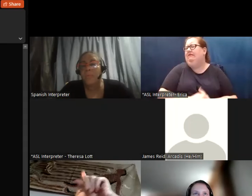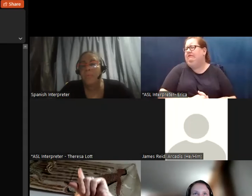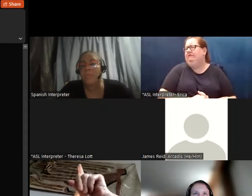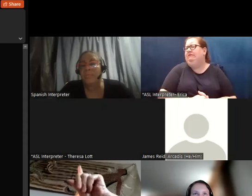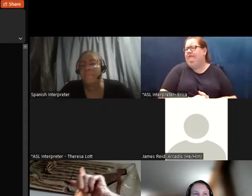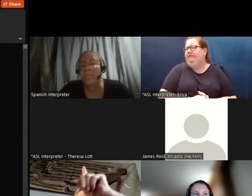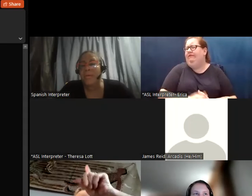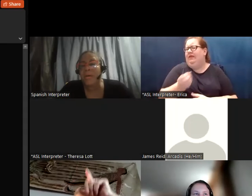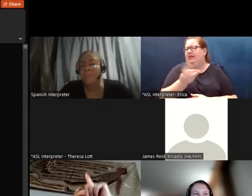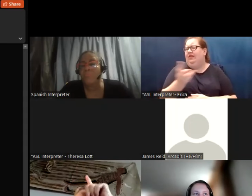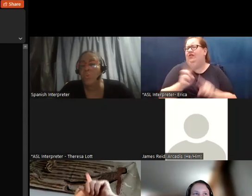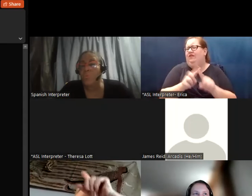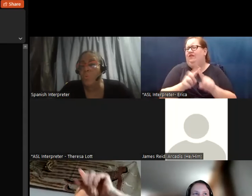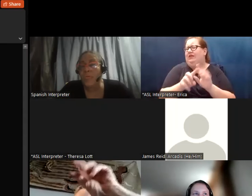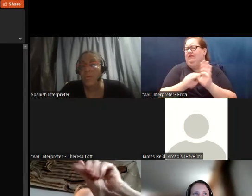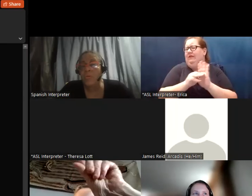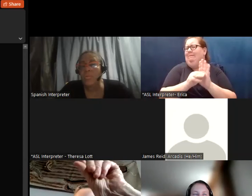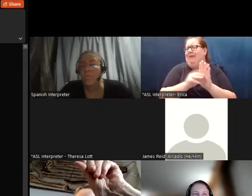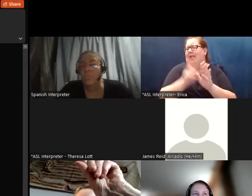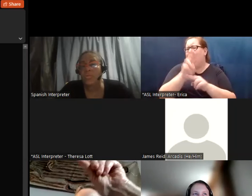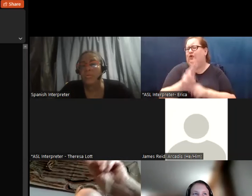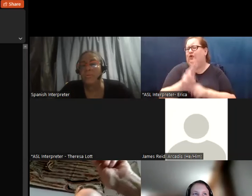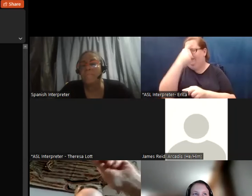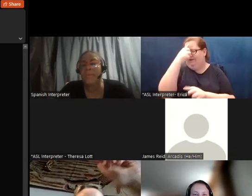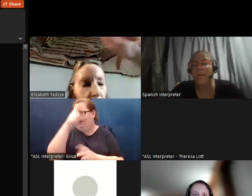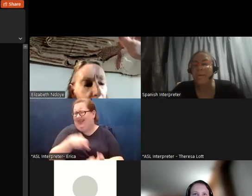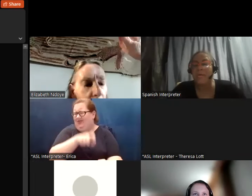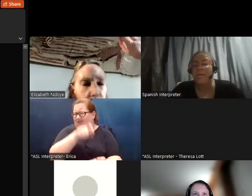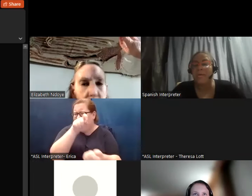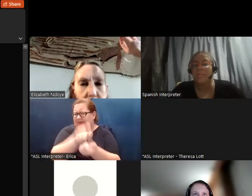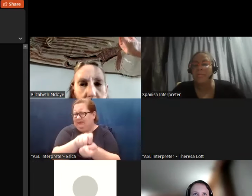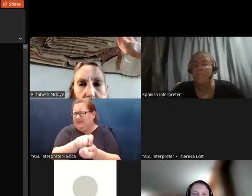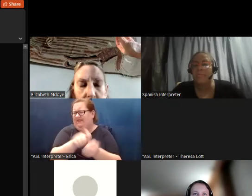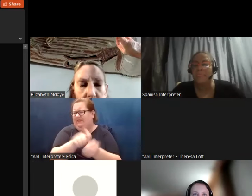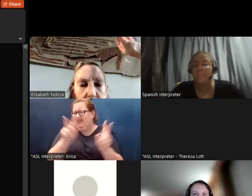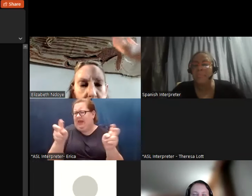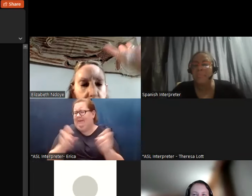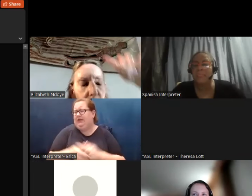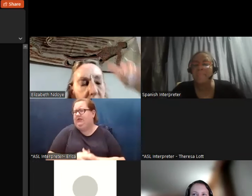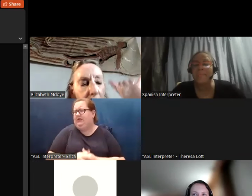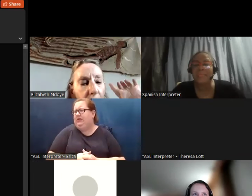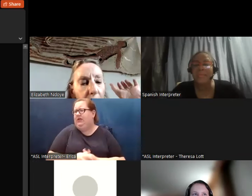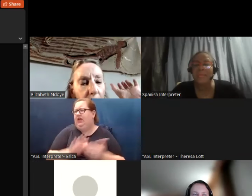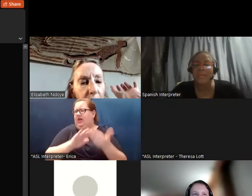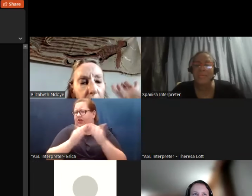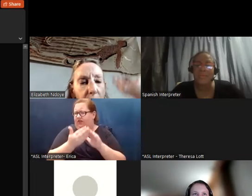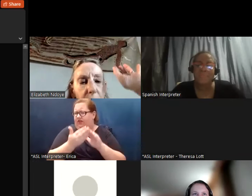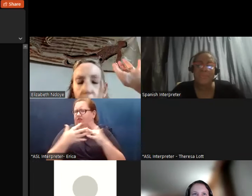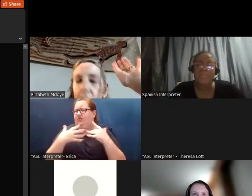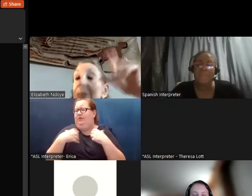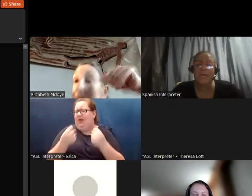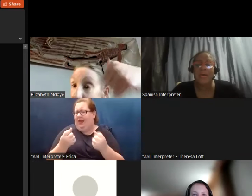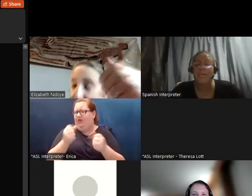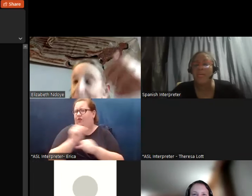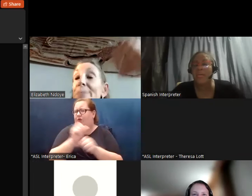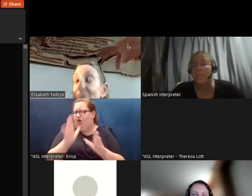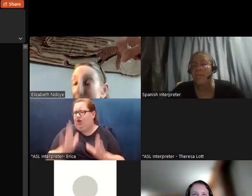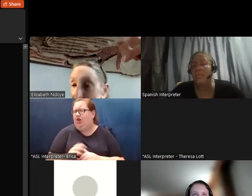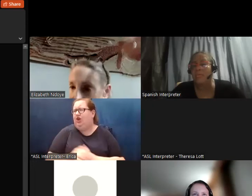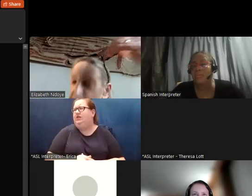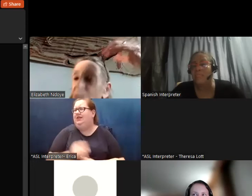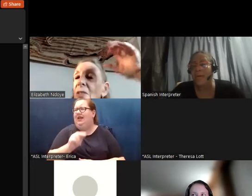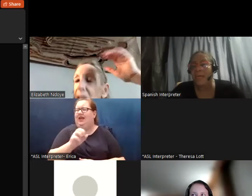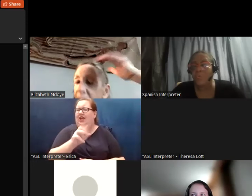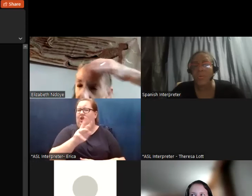There's a few different models that are used for really specific topics. There's community health workers. In Newark, we have